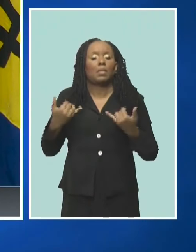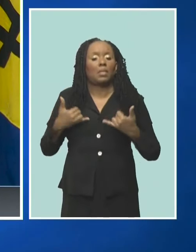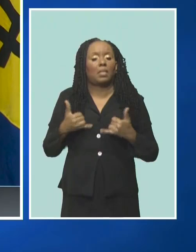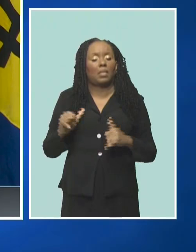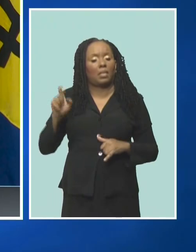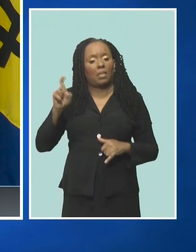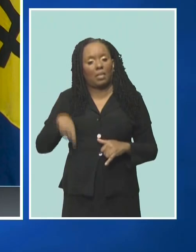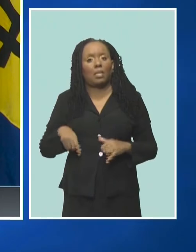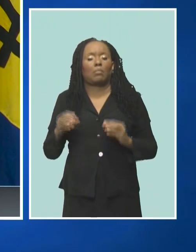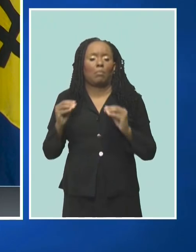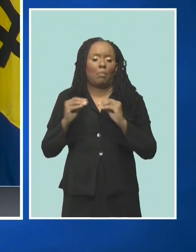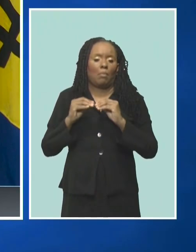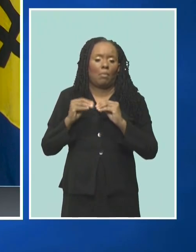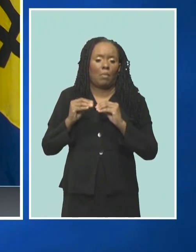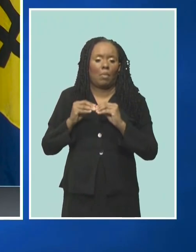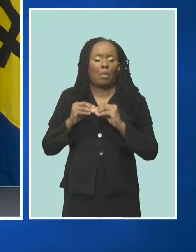substantial